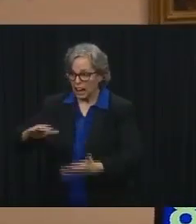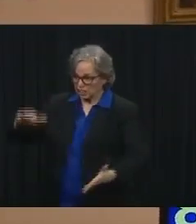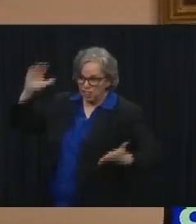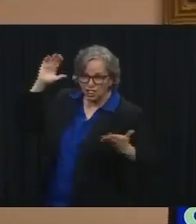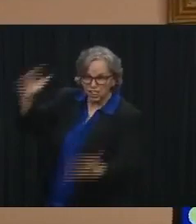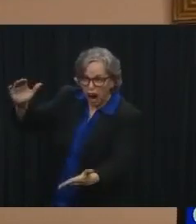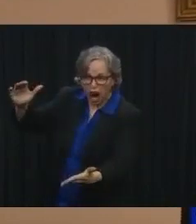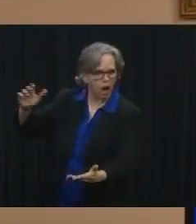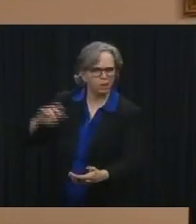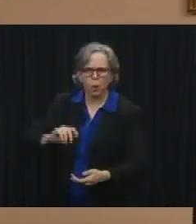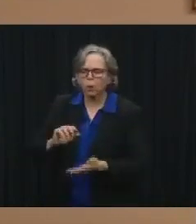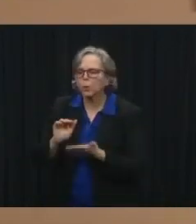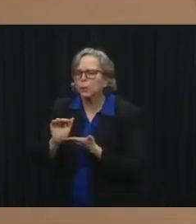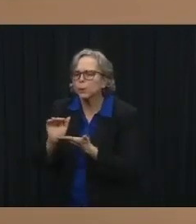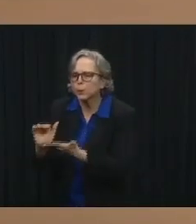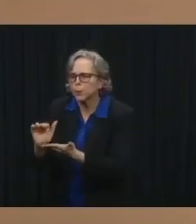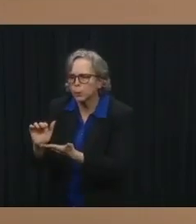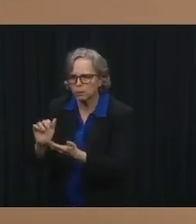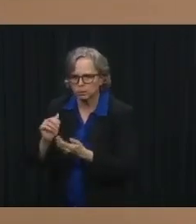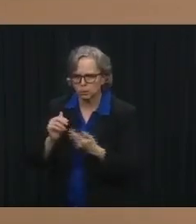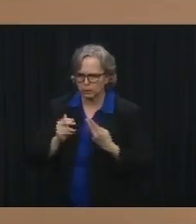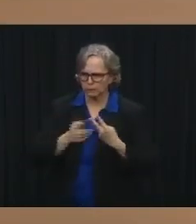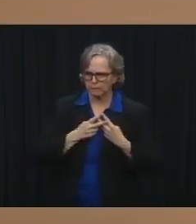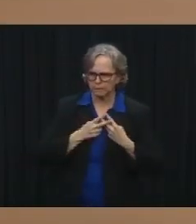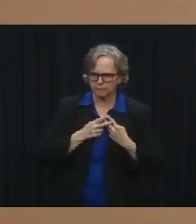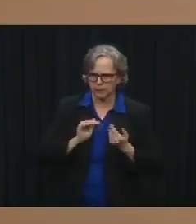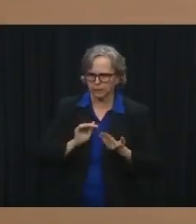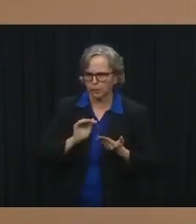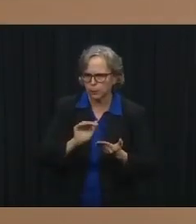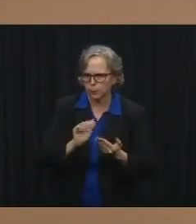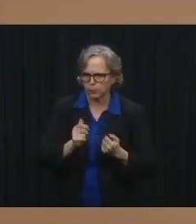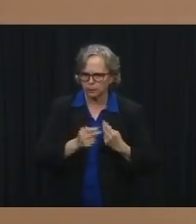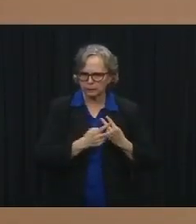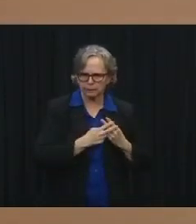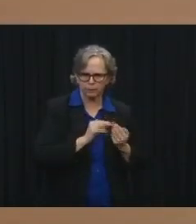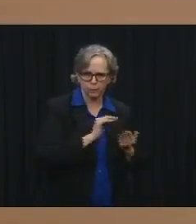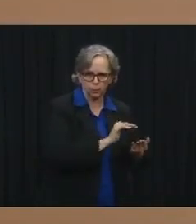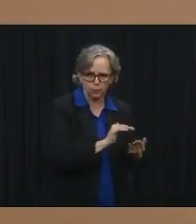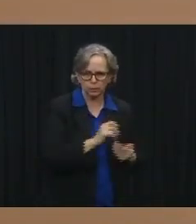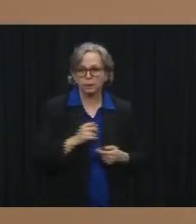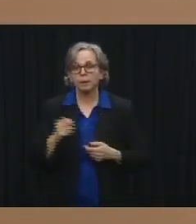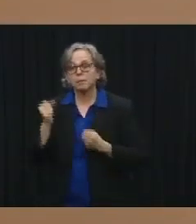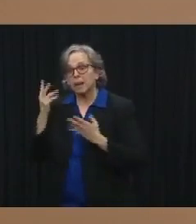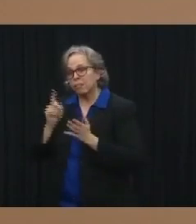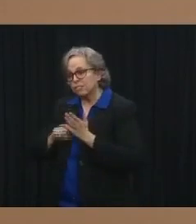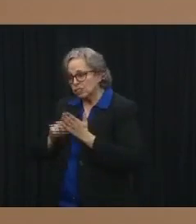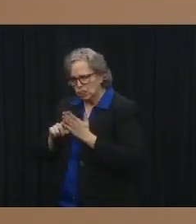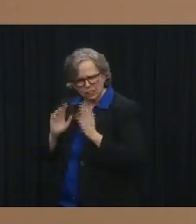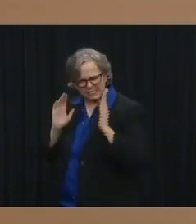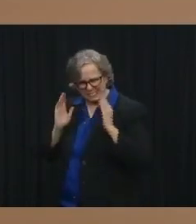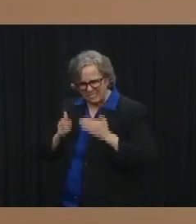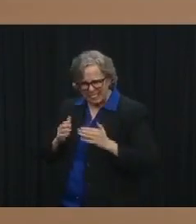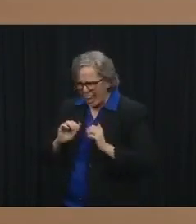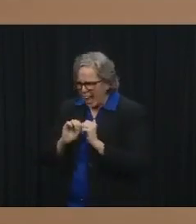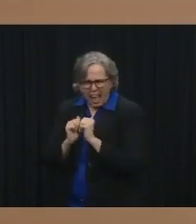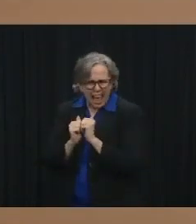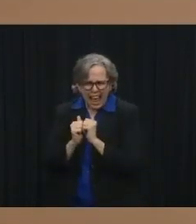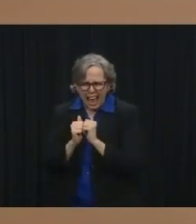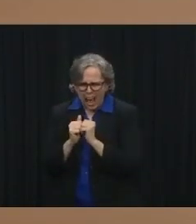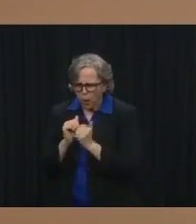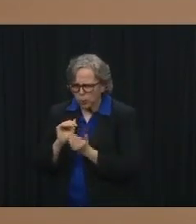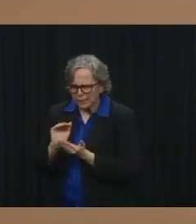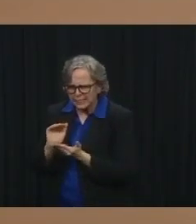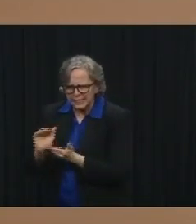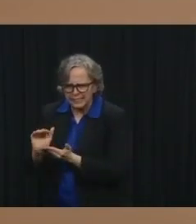really amazing researchers working on ways to reuse PPE. Both here at Battelle